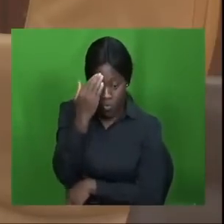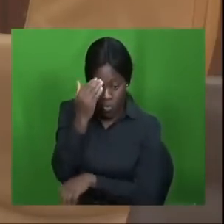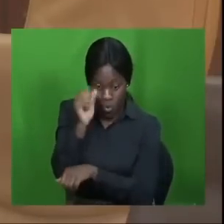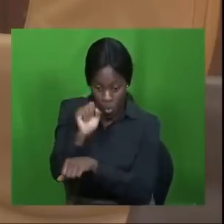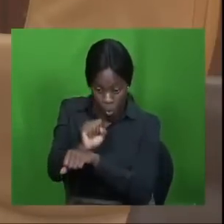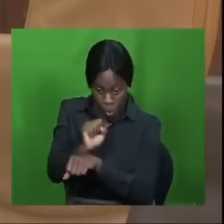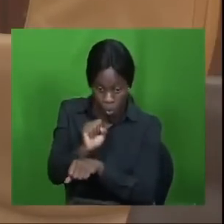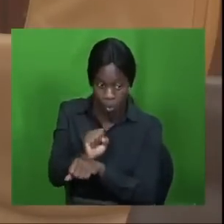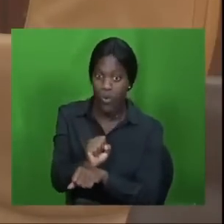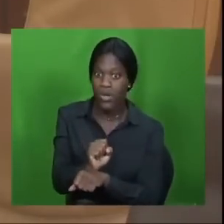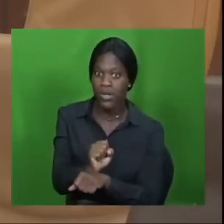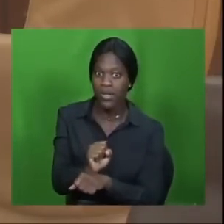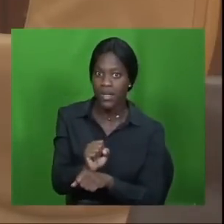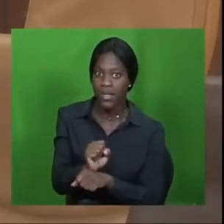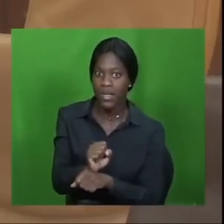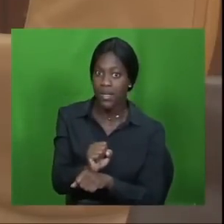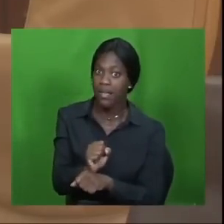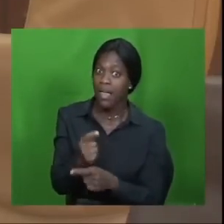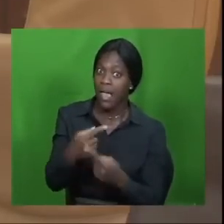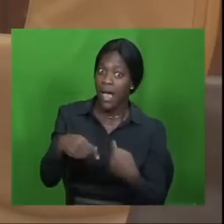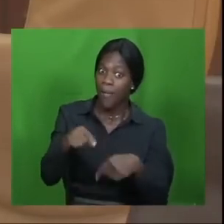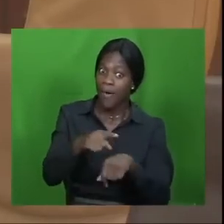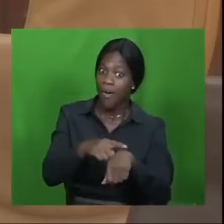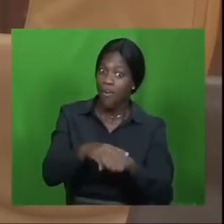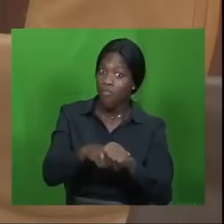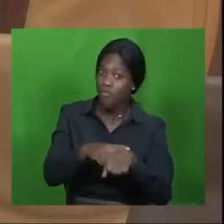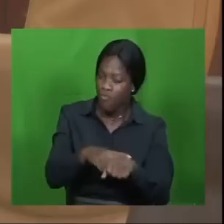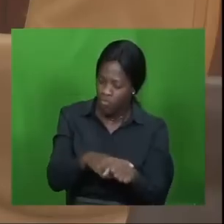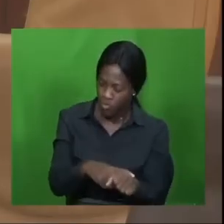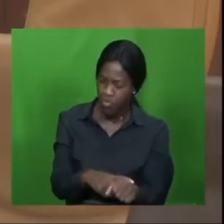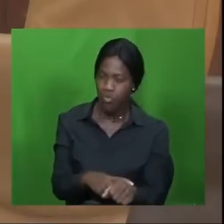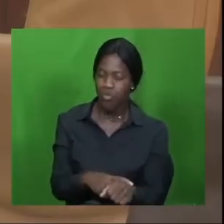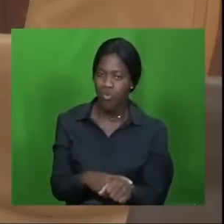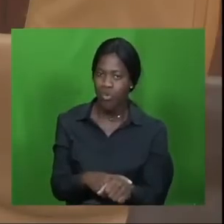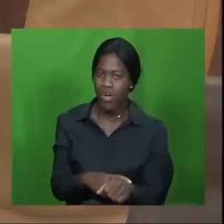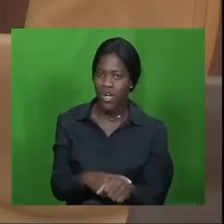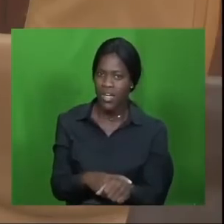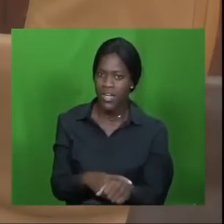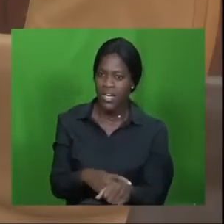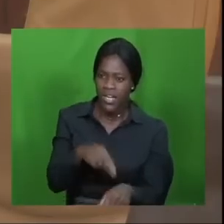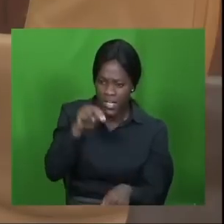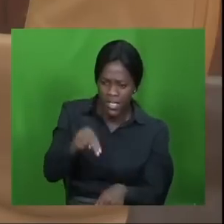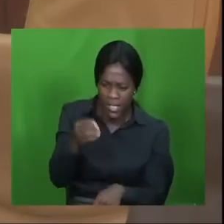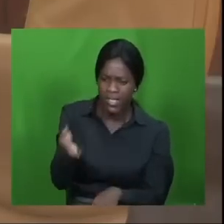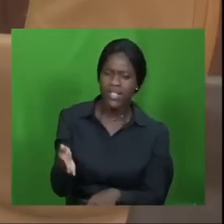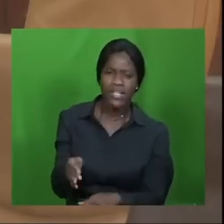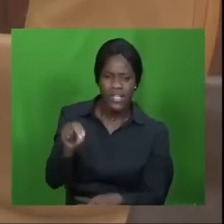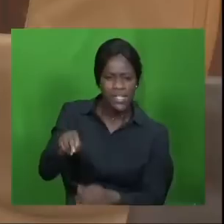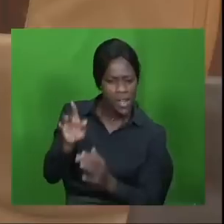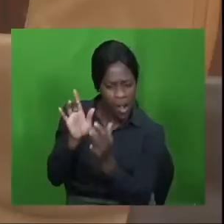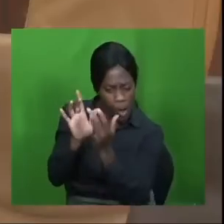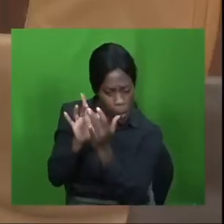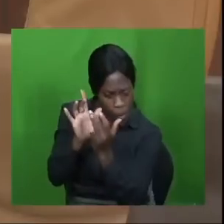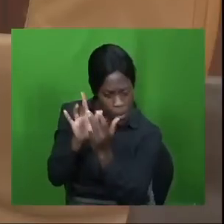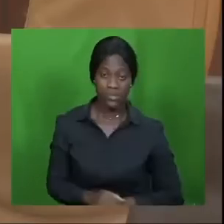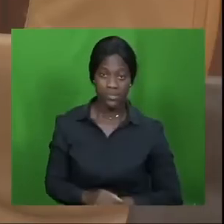the nature of football and an important game like that must be properly engaged